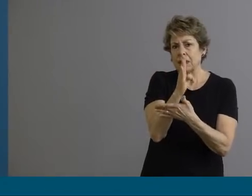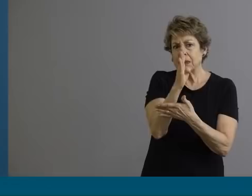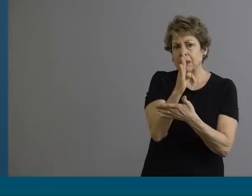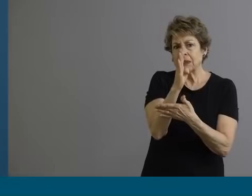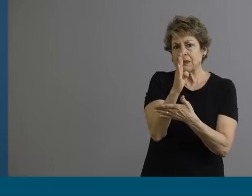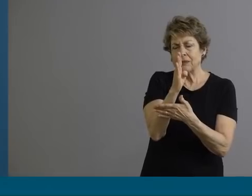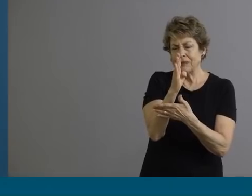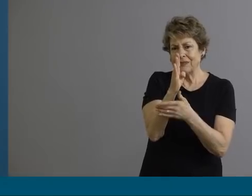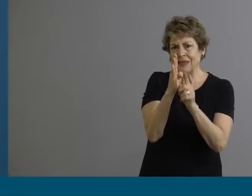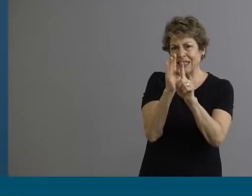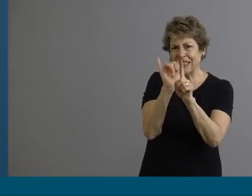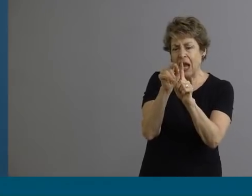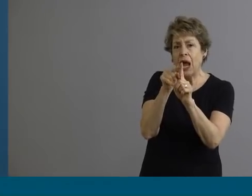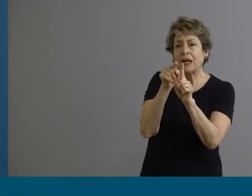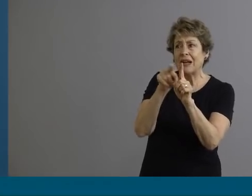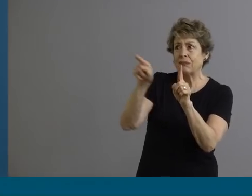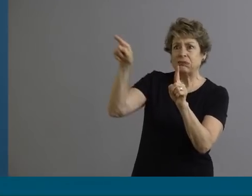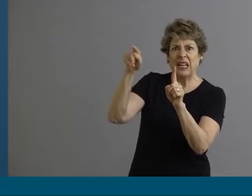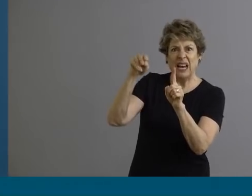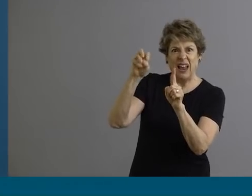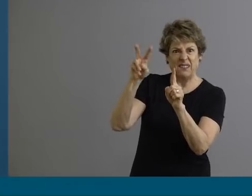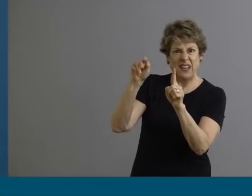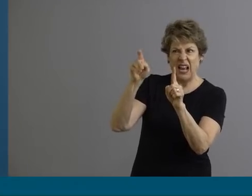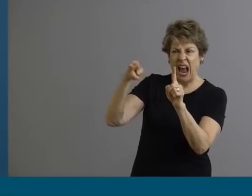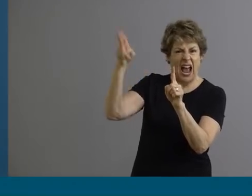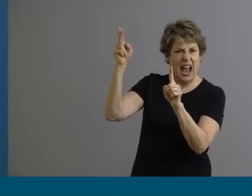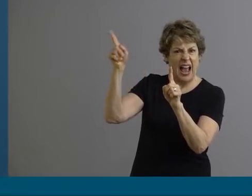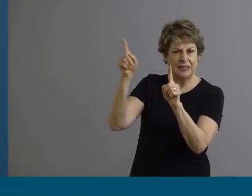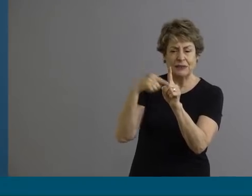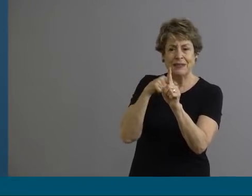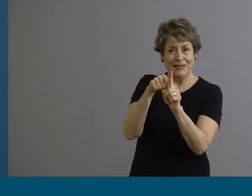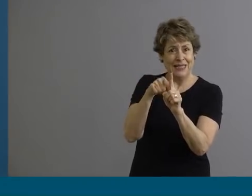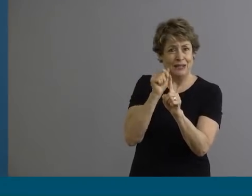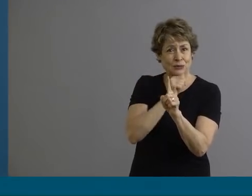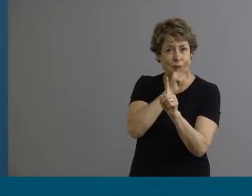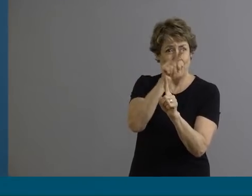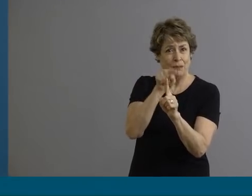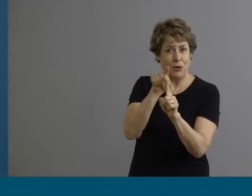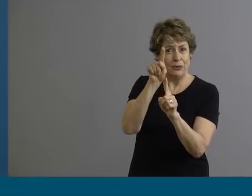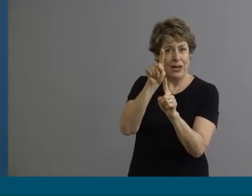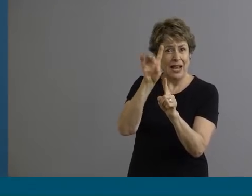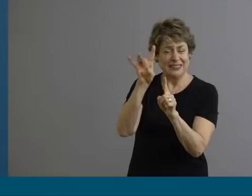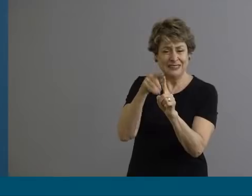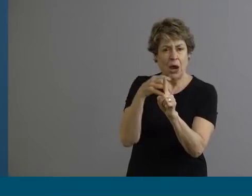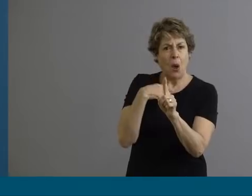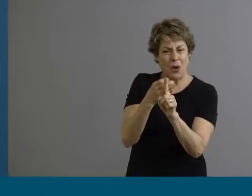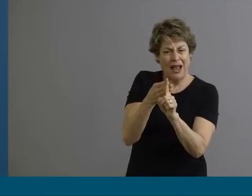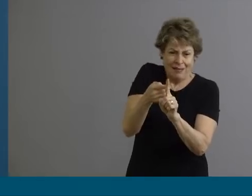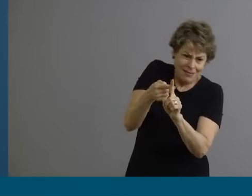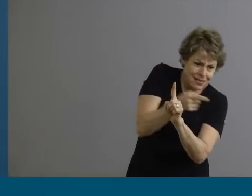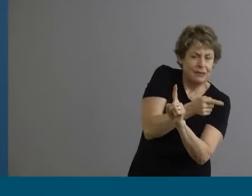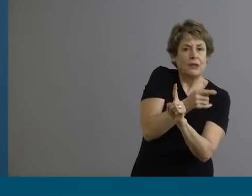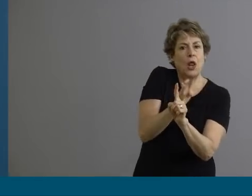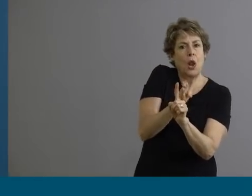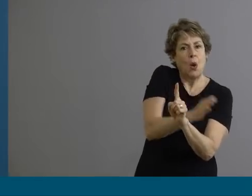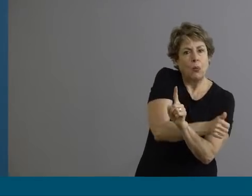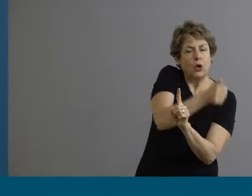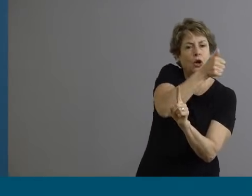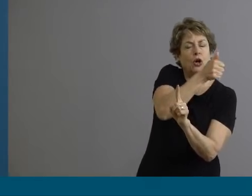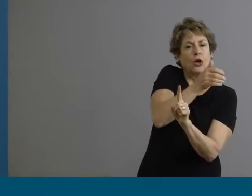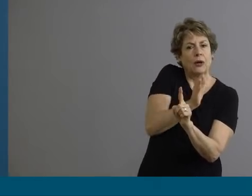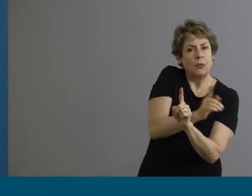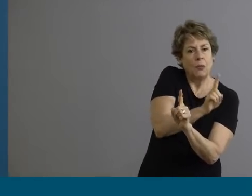days later, Arizona's at 1.1. Yesterday, we were